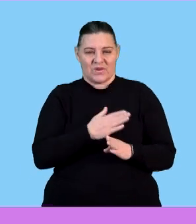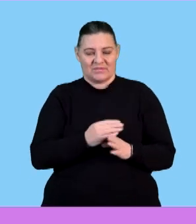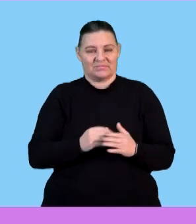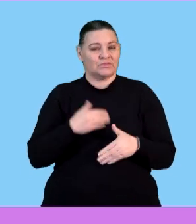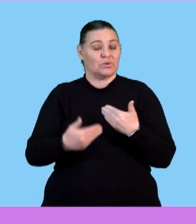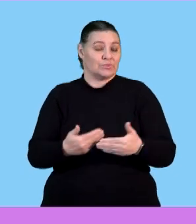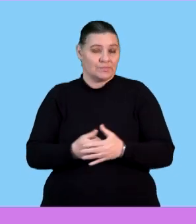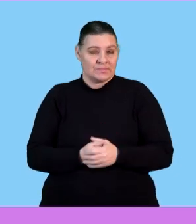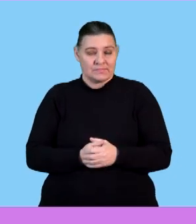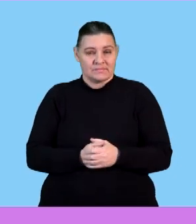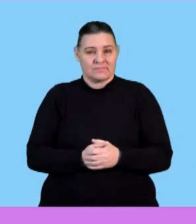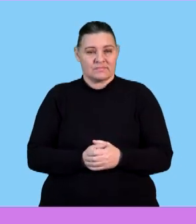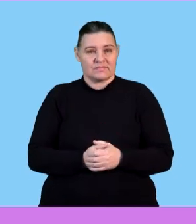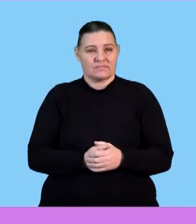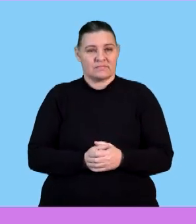Let's move along.